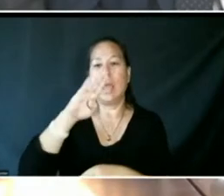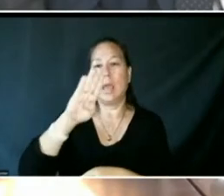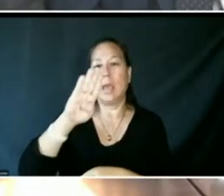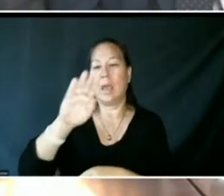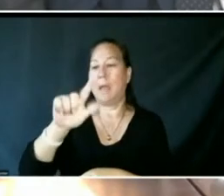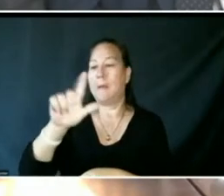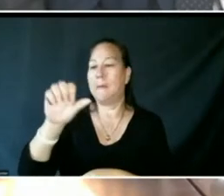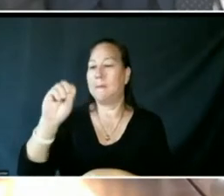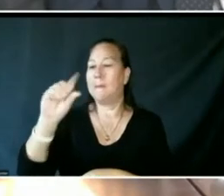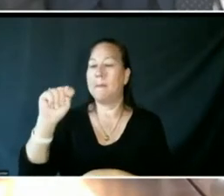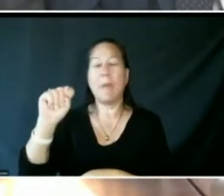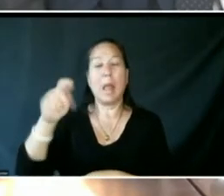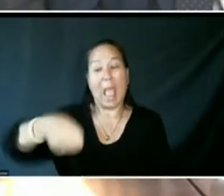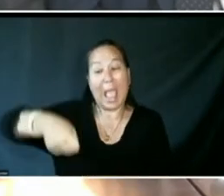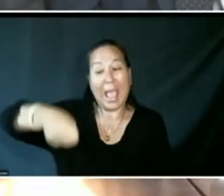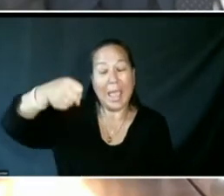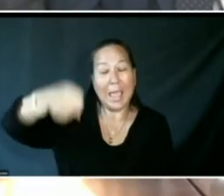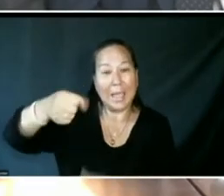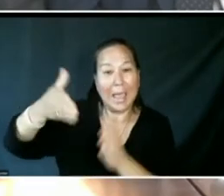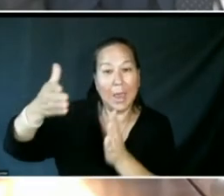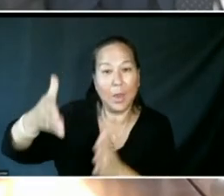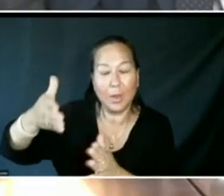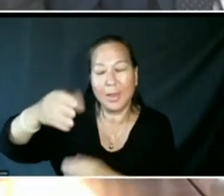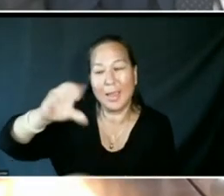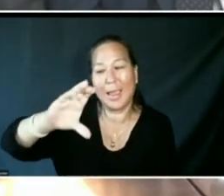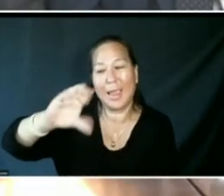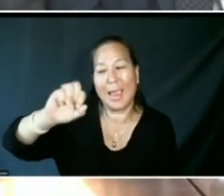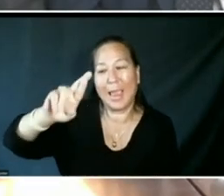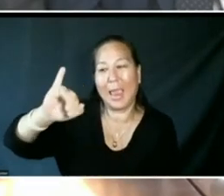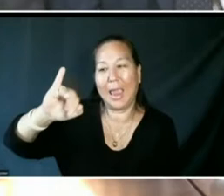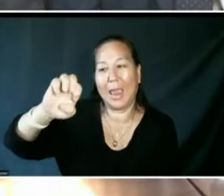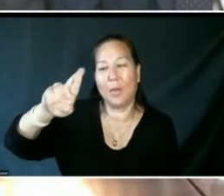so that they're not messed with.